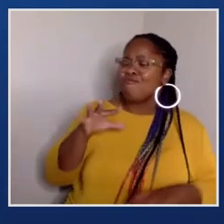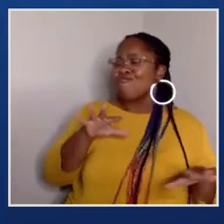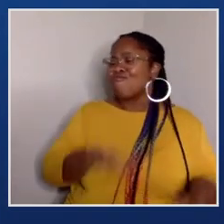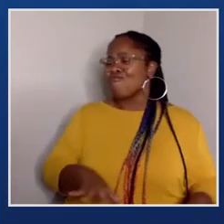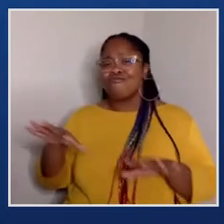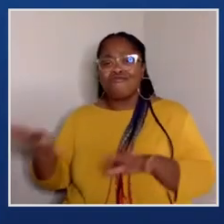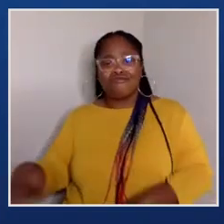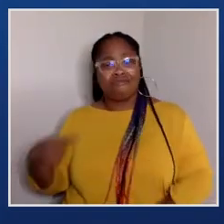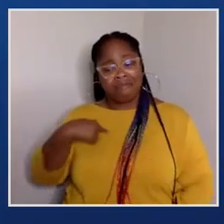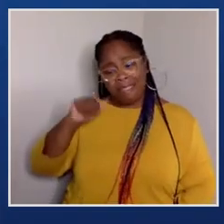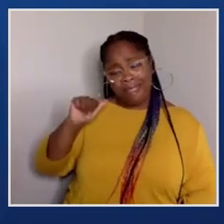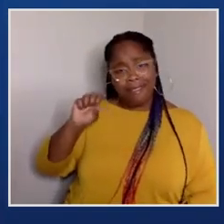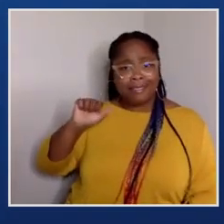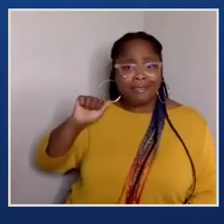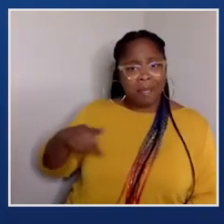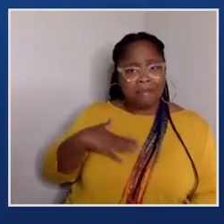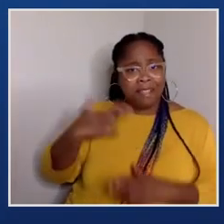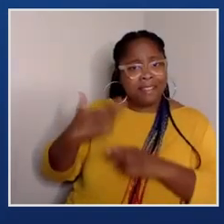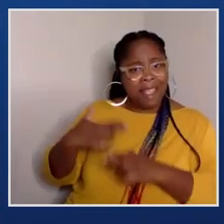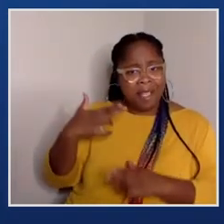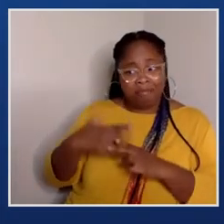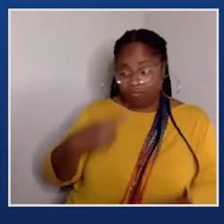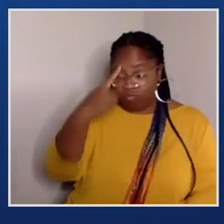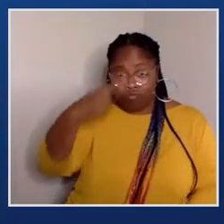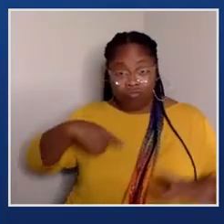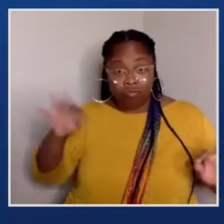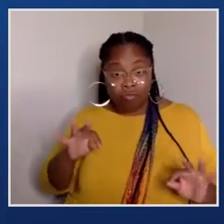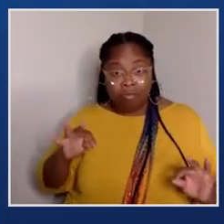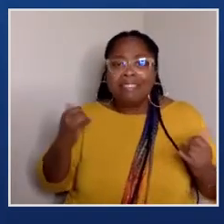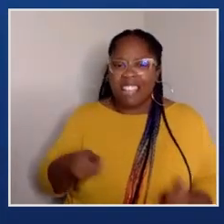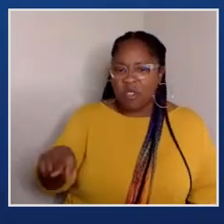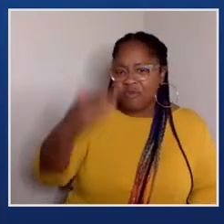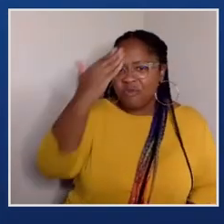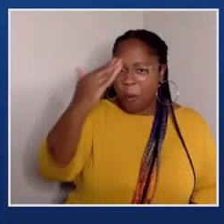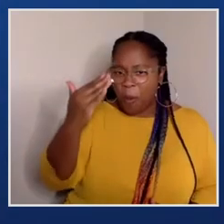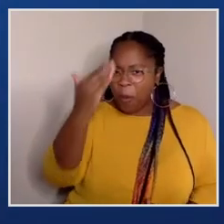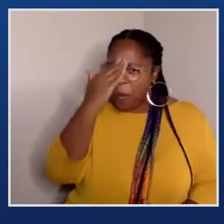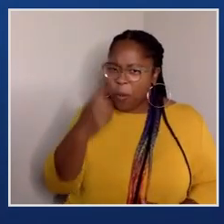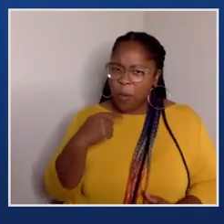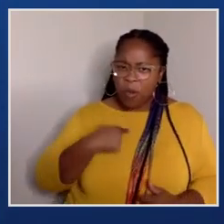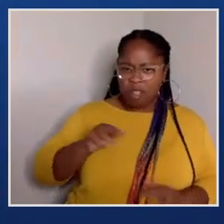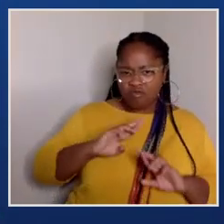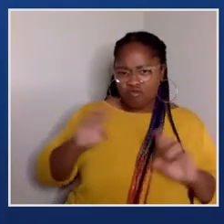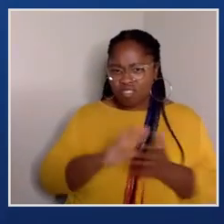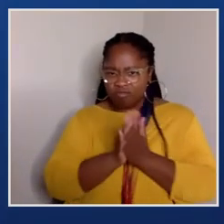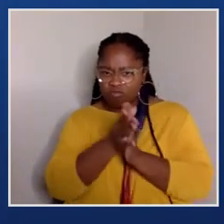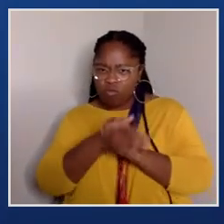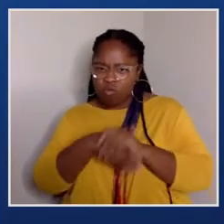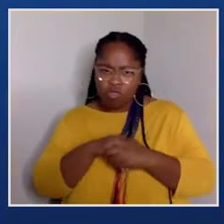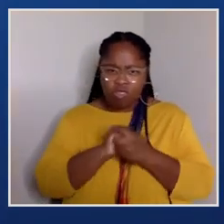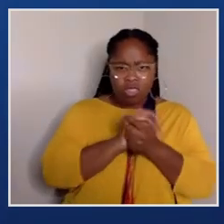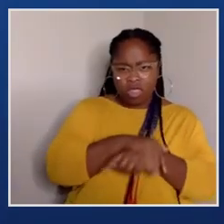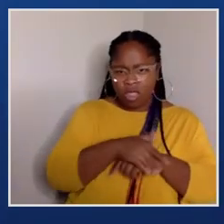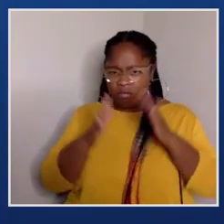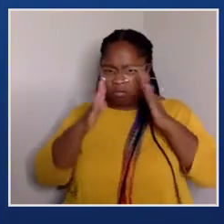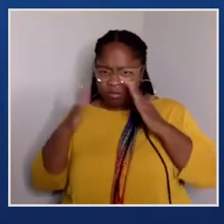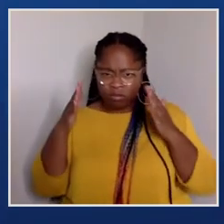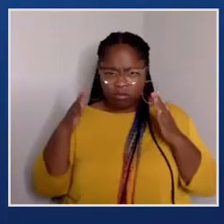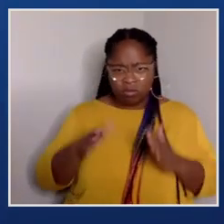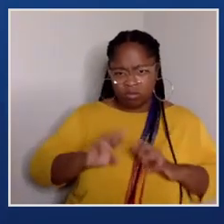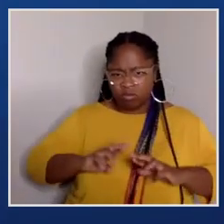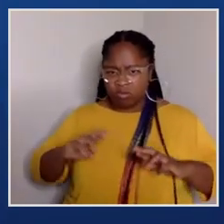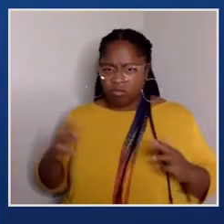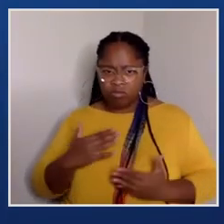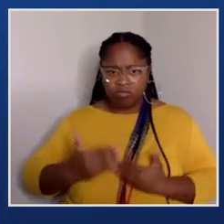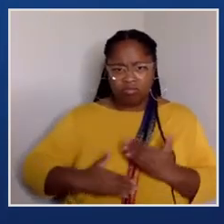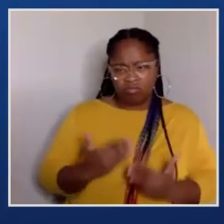the killer die. You didn't know, or you know it now. I gotta get in my zone now. I gotta get in my zone now. Only a couple